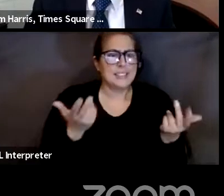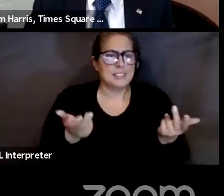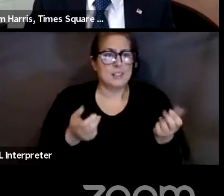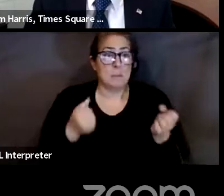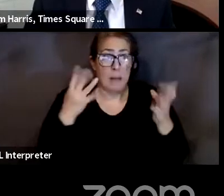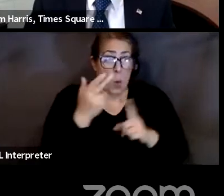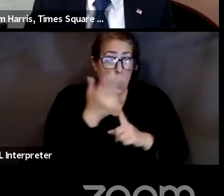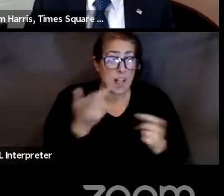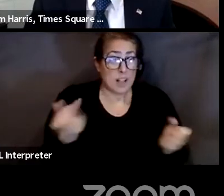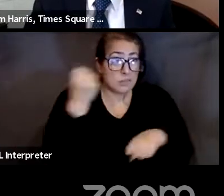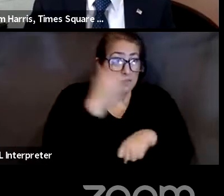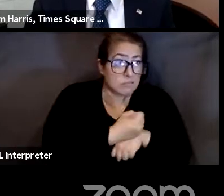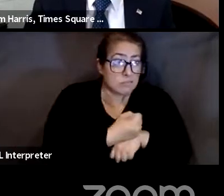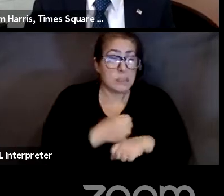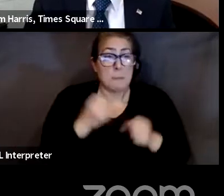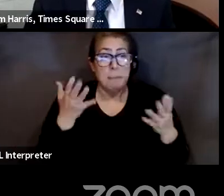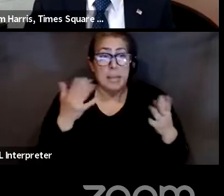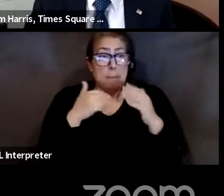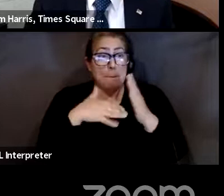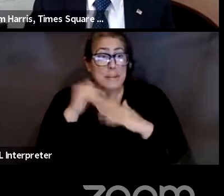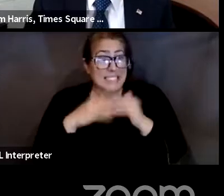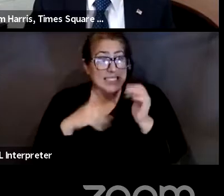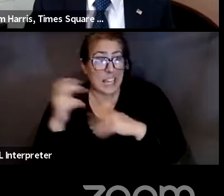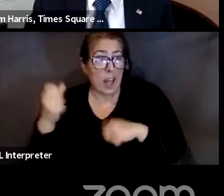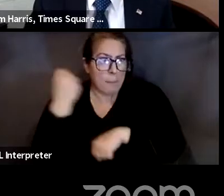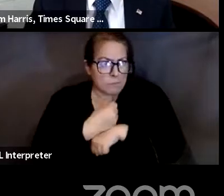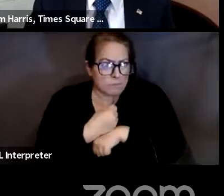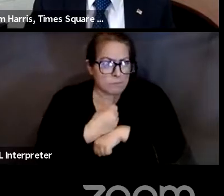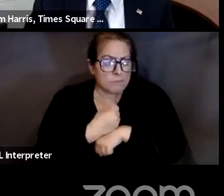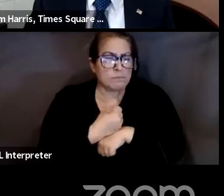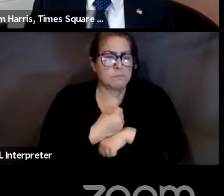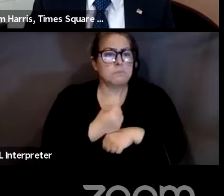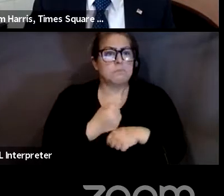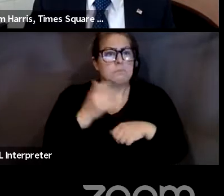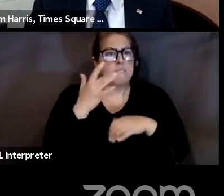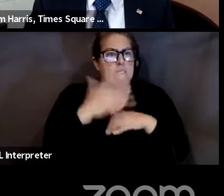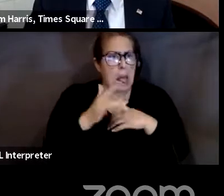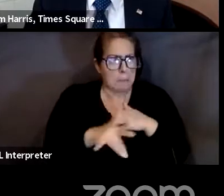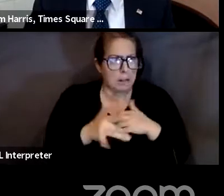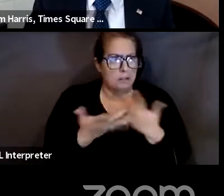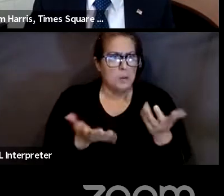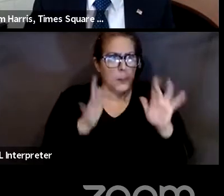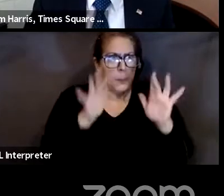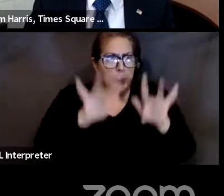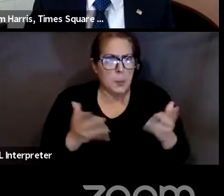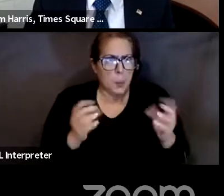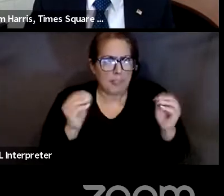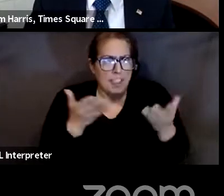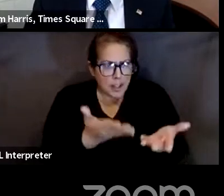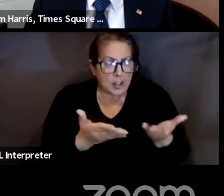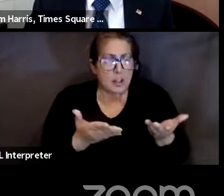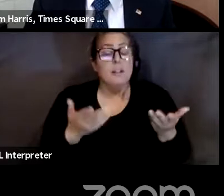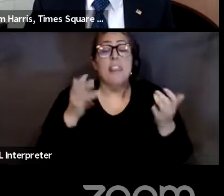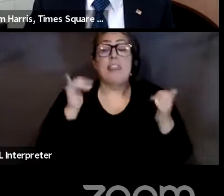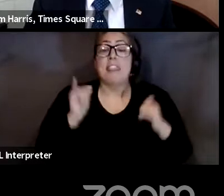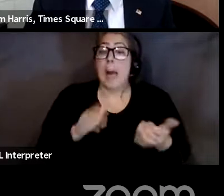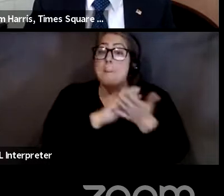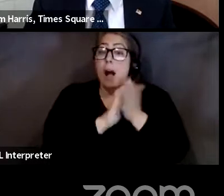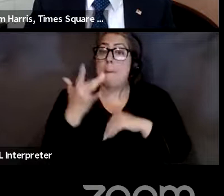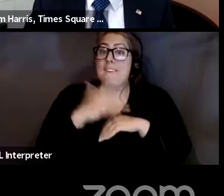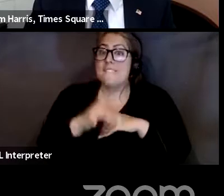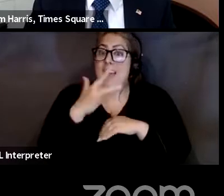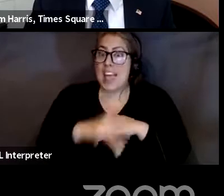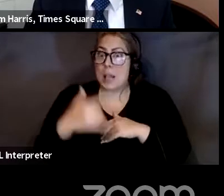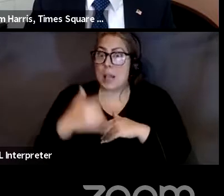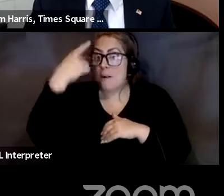and that people are talking now about how this has created an opportunity for the creation of a whole